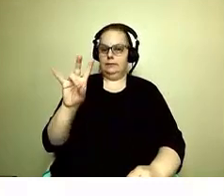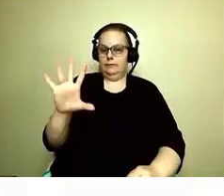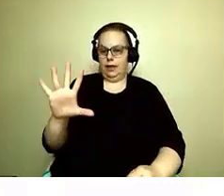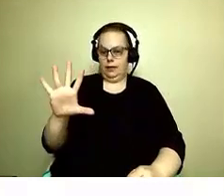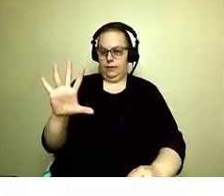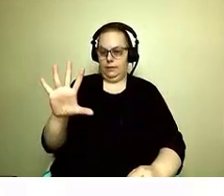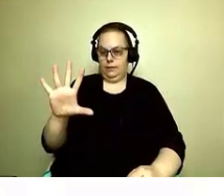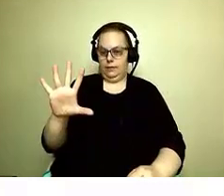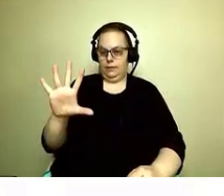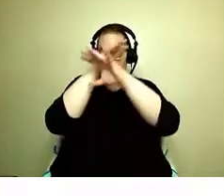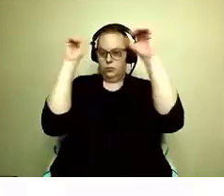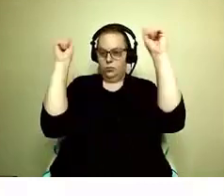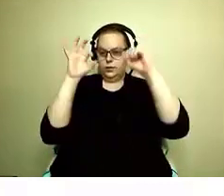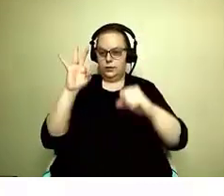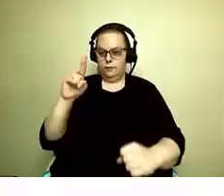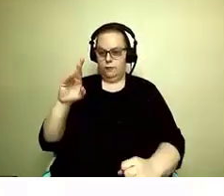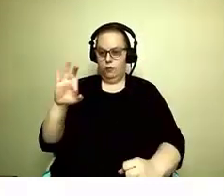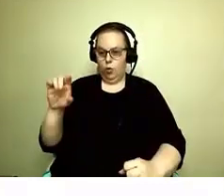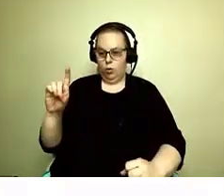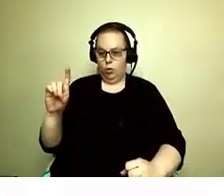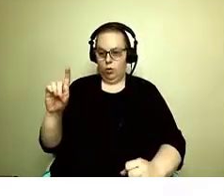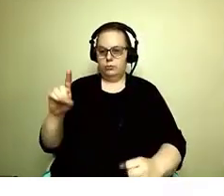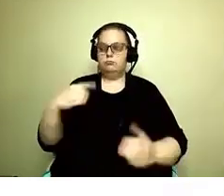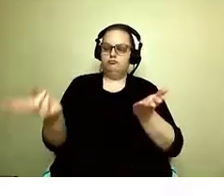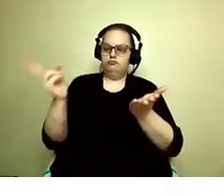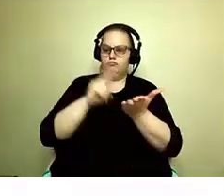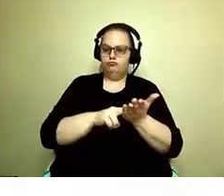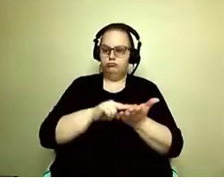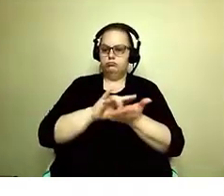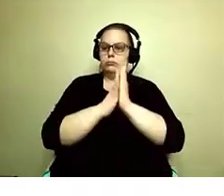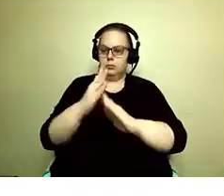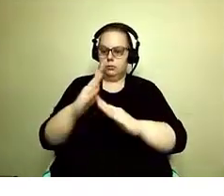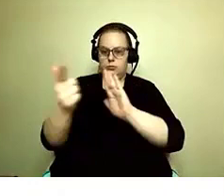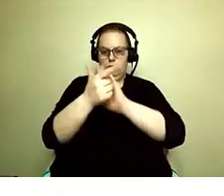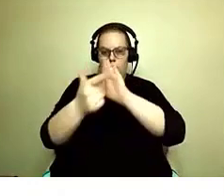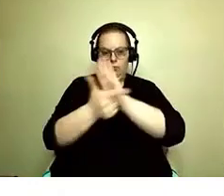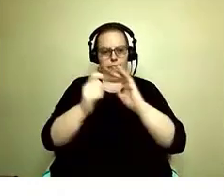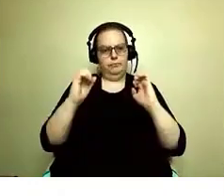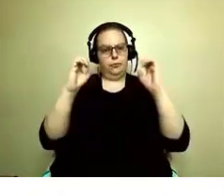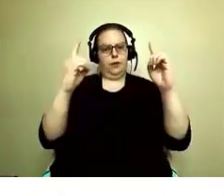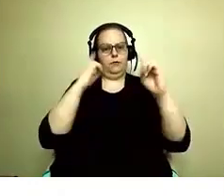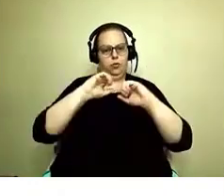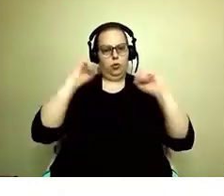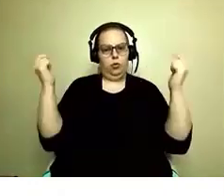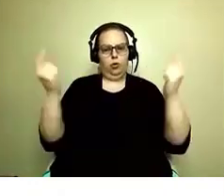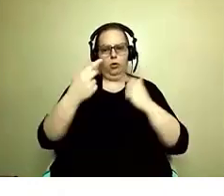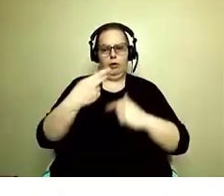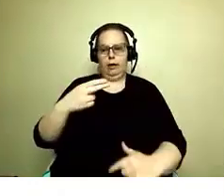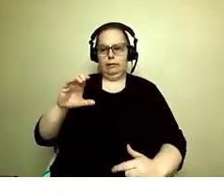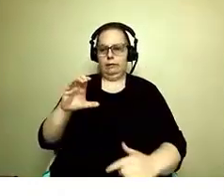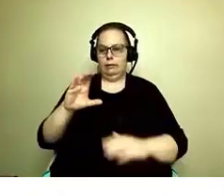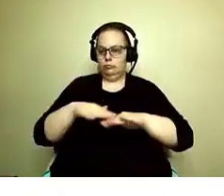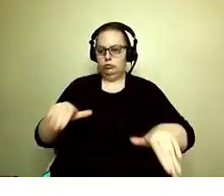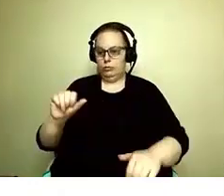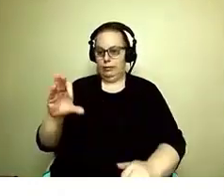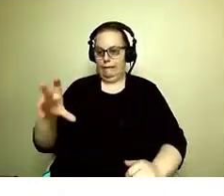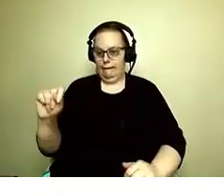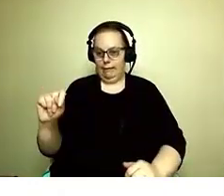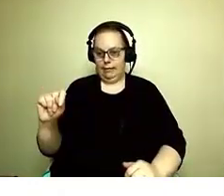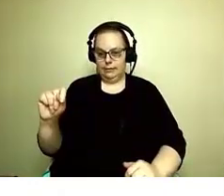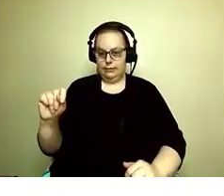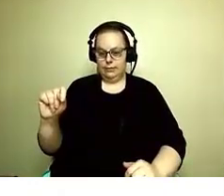1975, President Ford signed into law the Education for All Handicapped Children Act. So